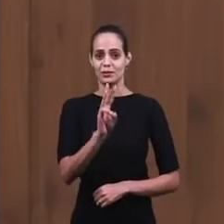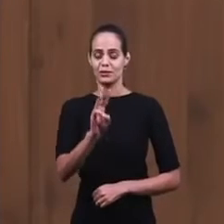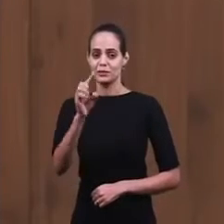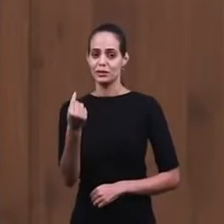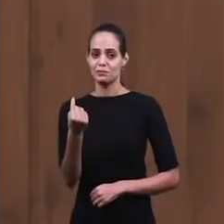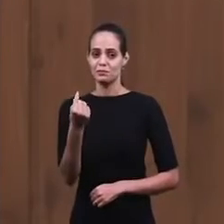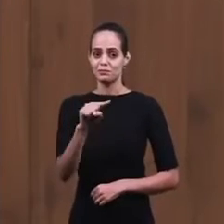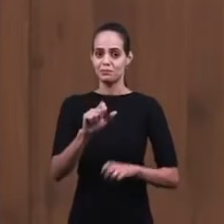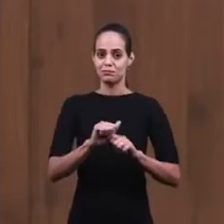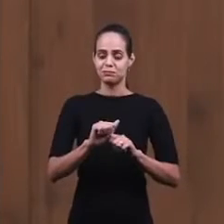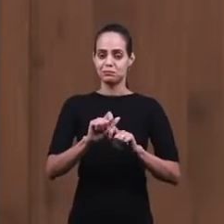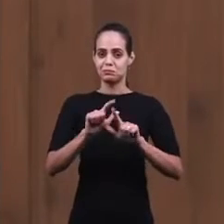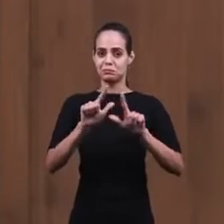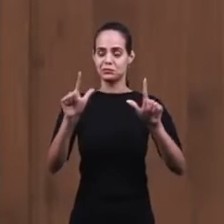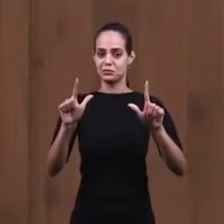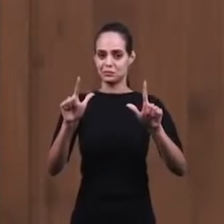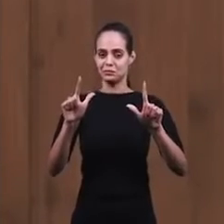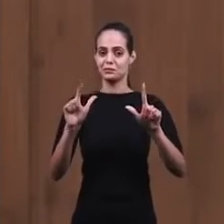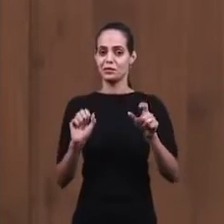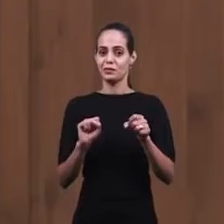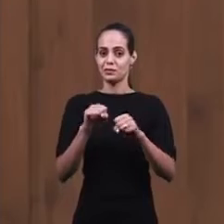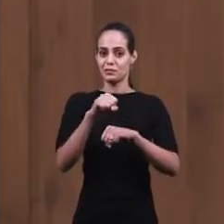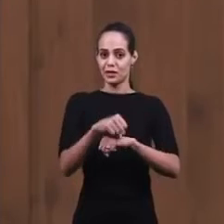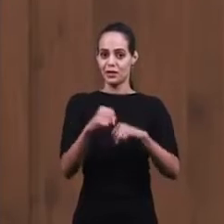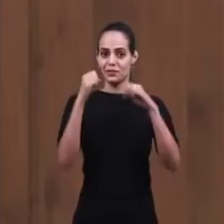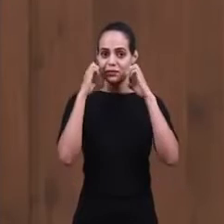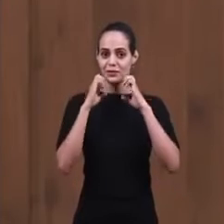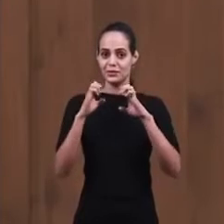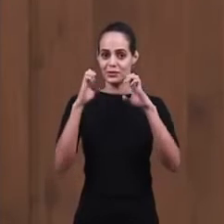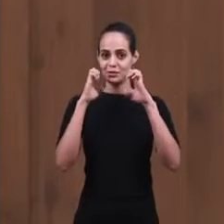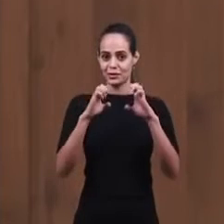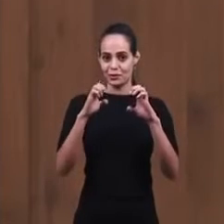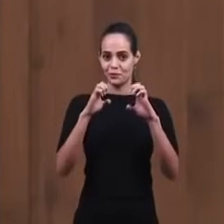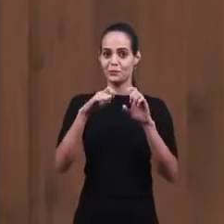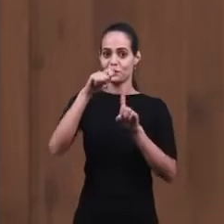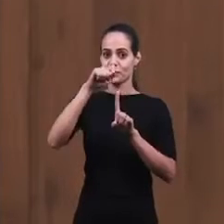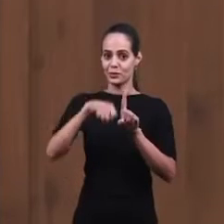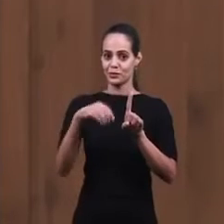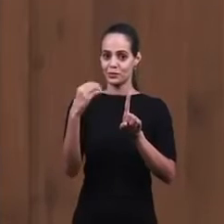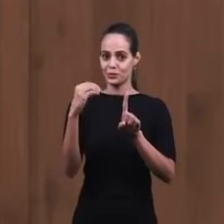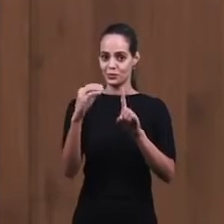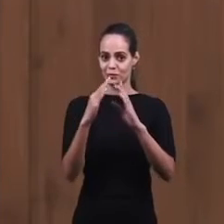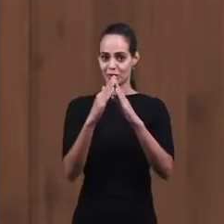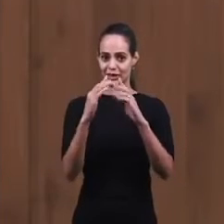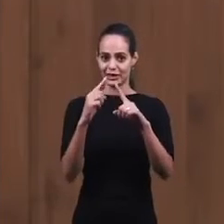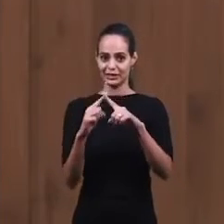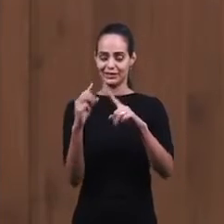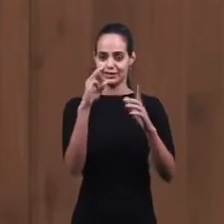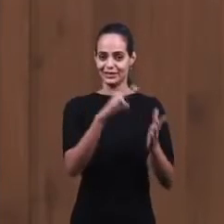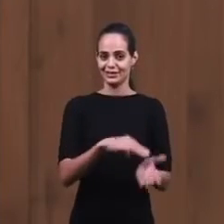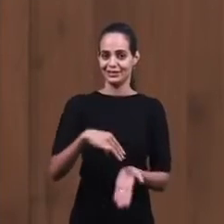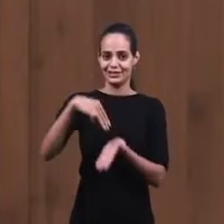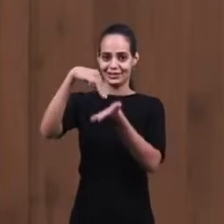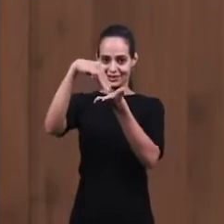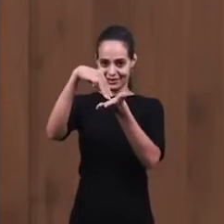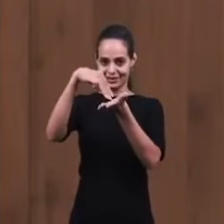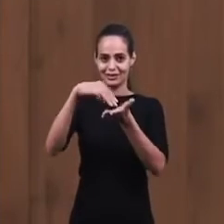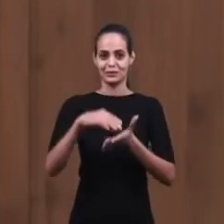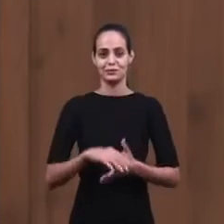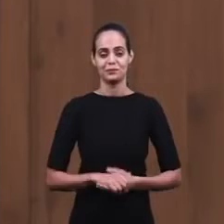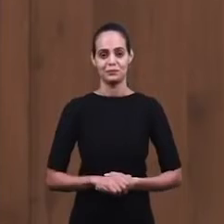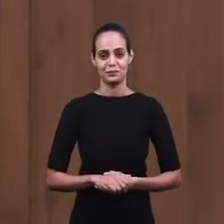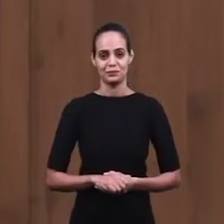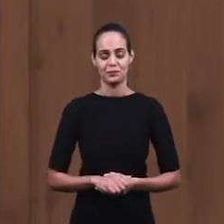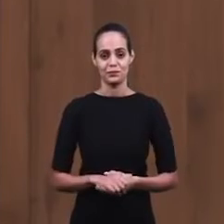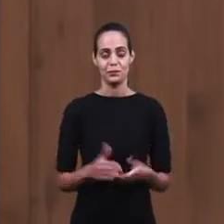the link to watch this event, the Evangelism of the month of October in the